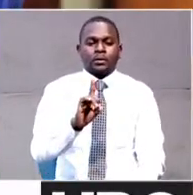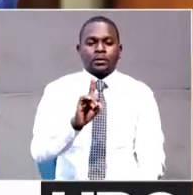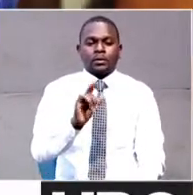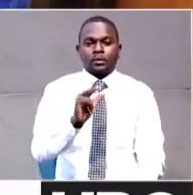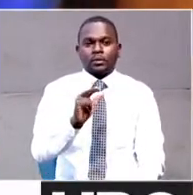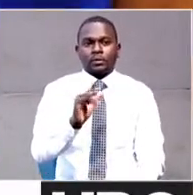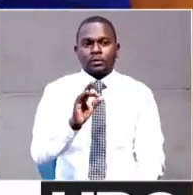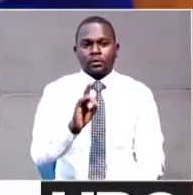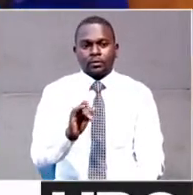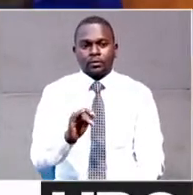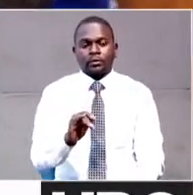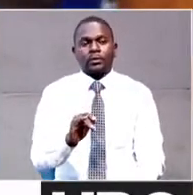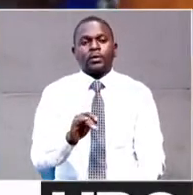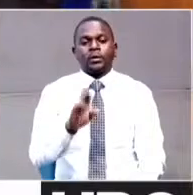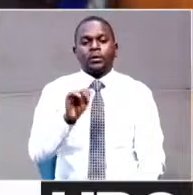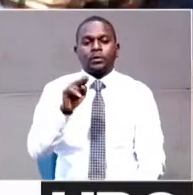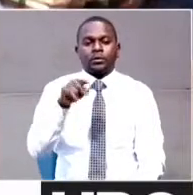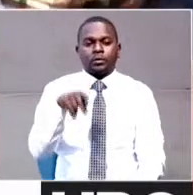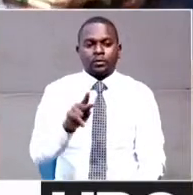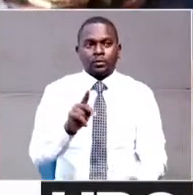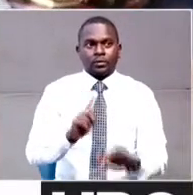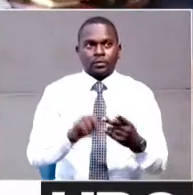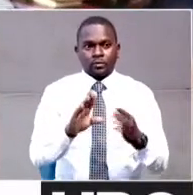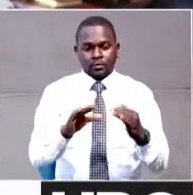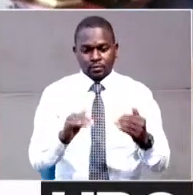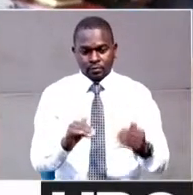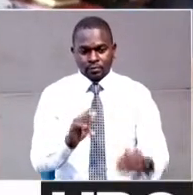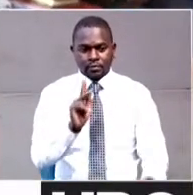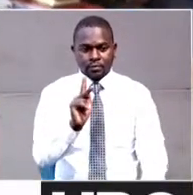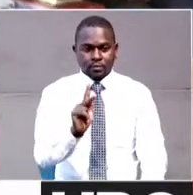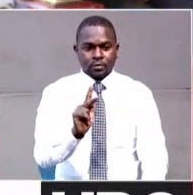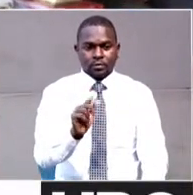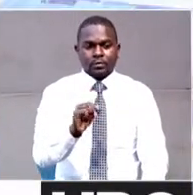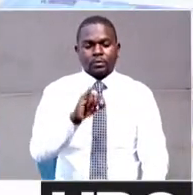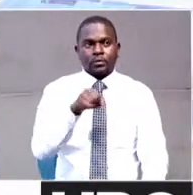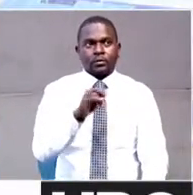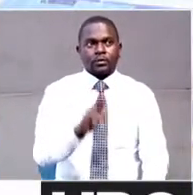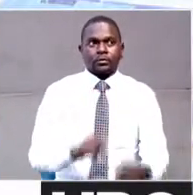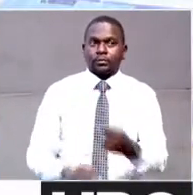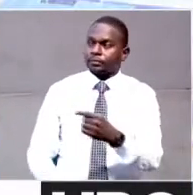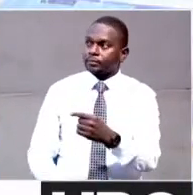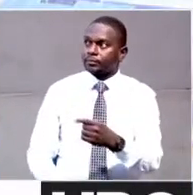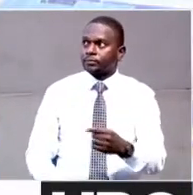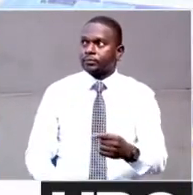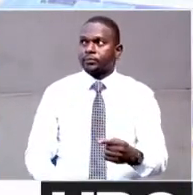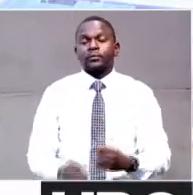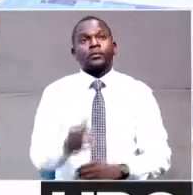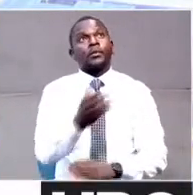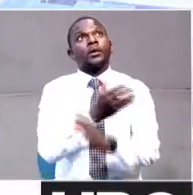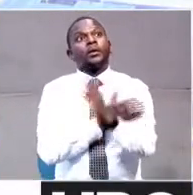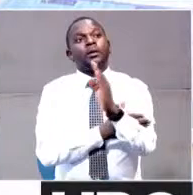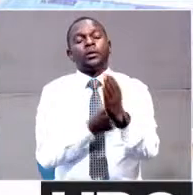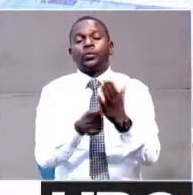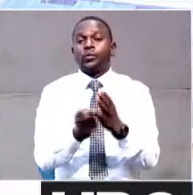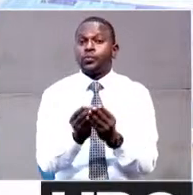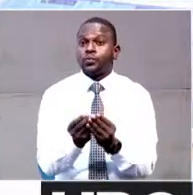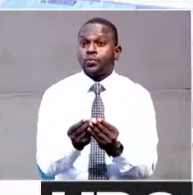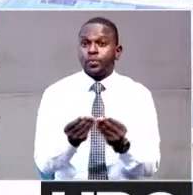the NUP General Secretary, Ashaba Ann, and Job Kiji as his sureties. We have one, by the grace of God, is healing, but it